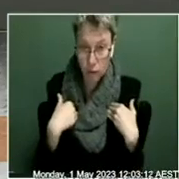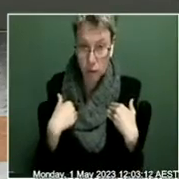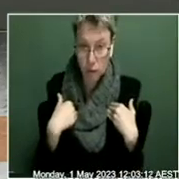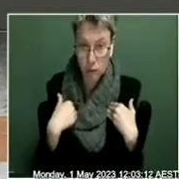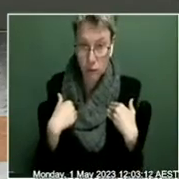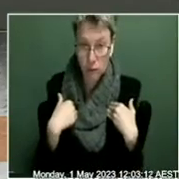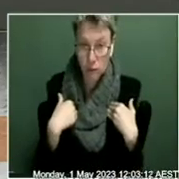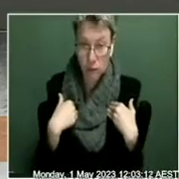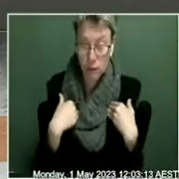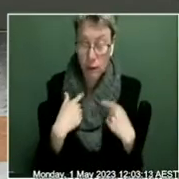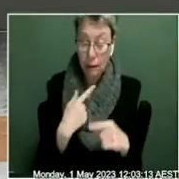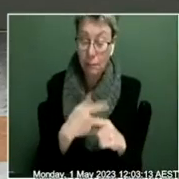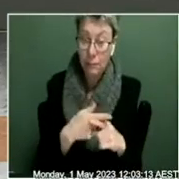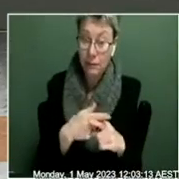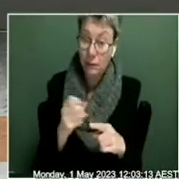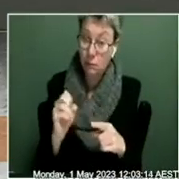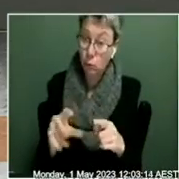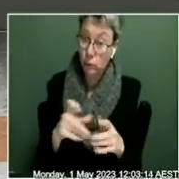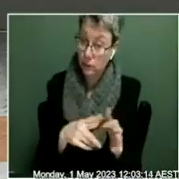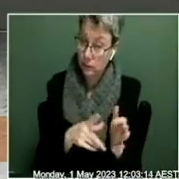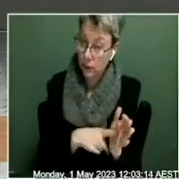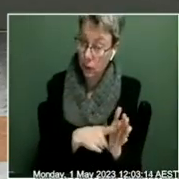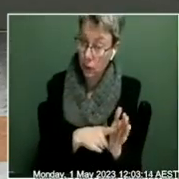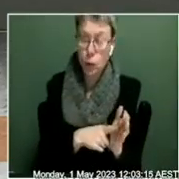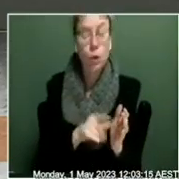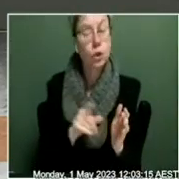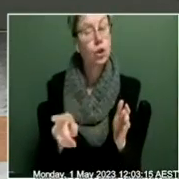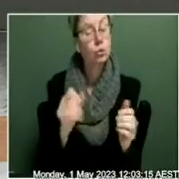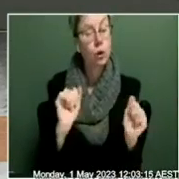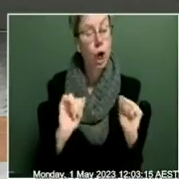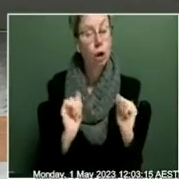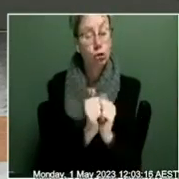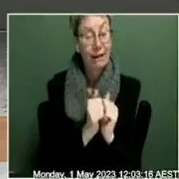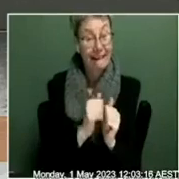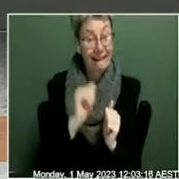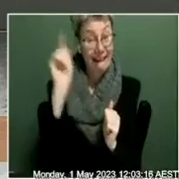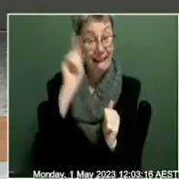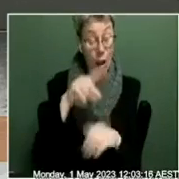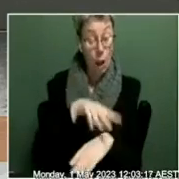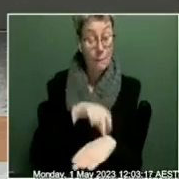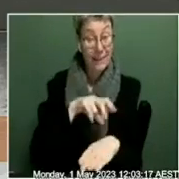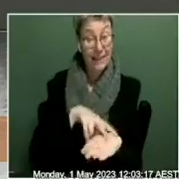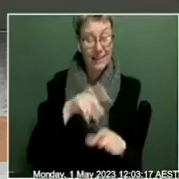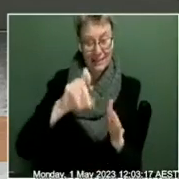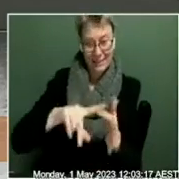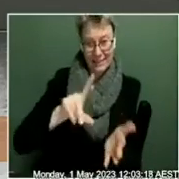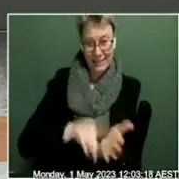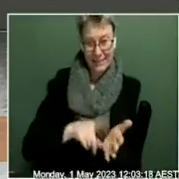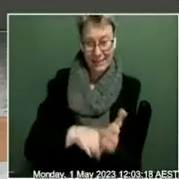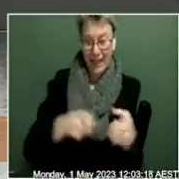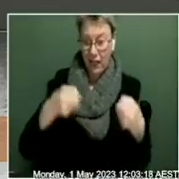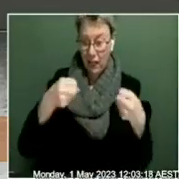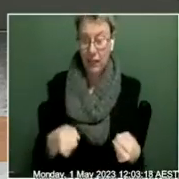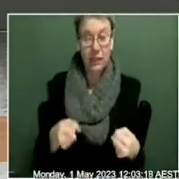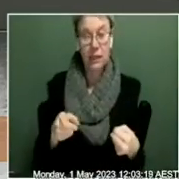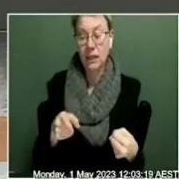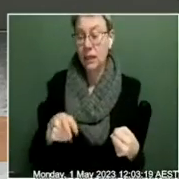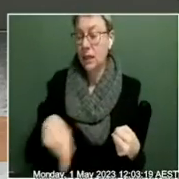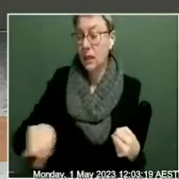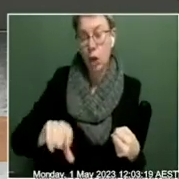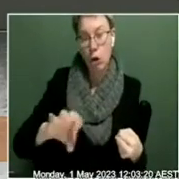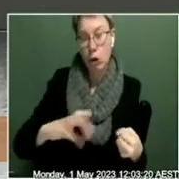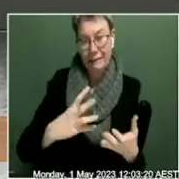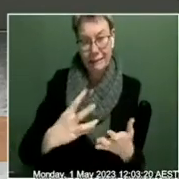necessary infrastructure for the police to manage people in custody that are health compromised or intoxicated?